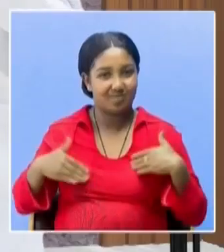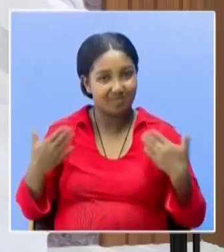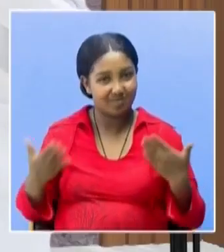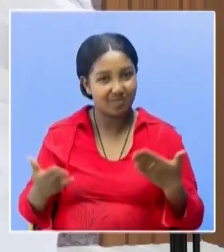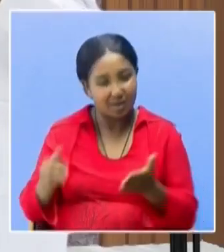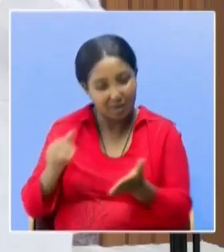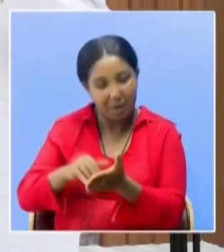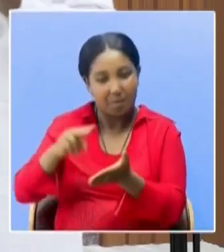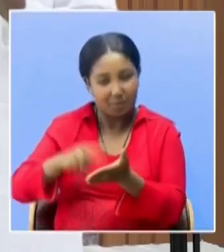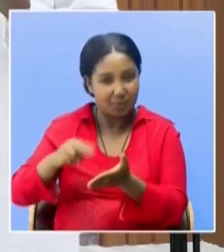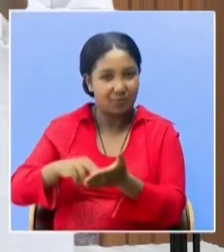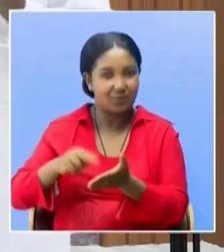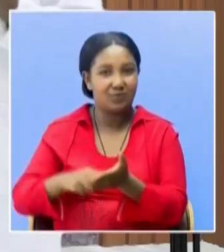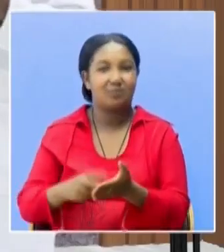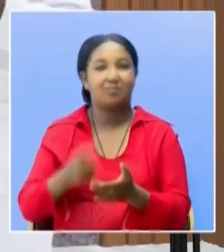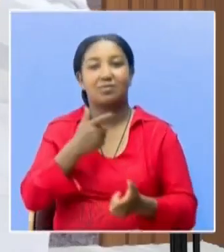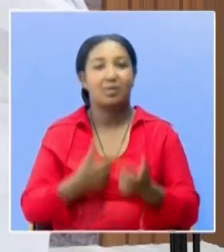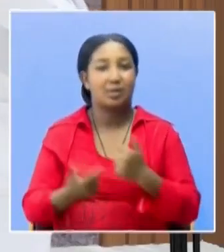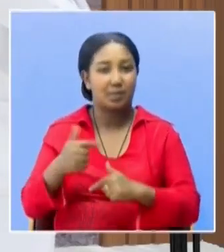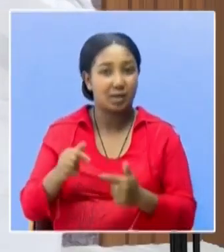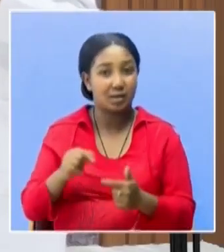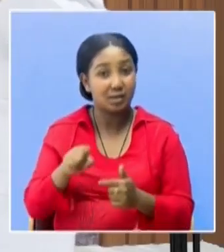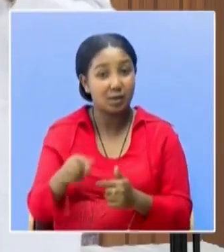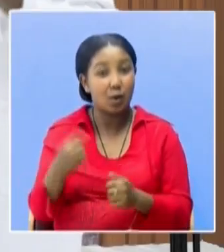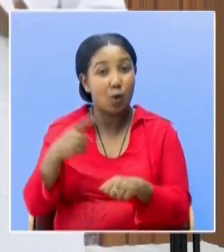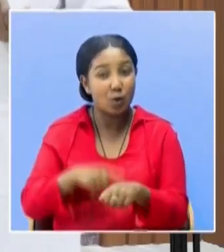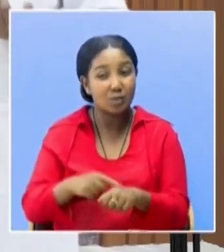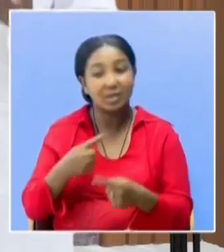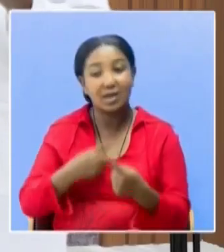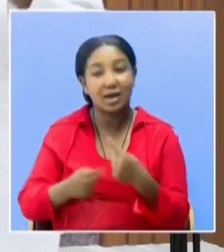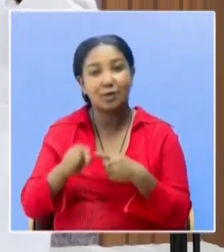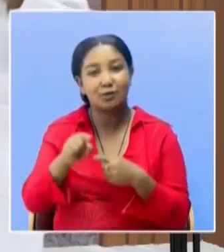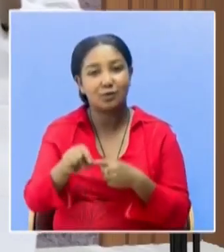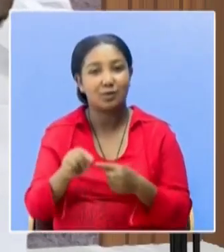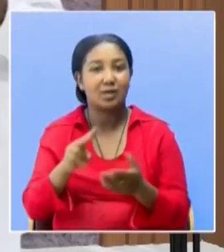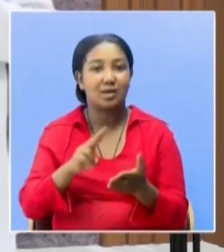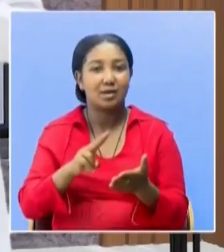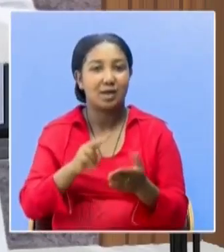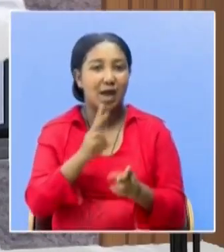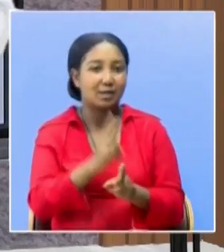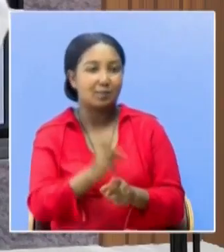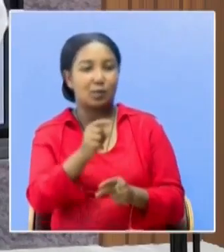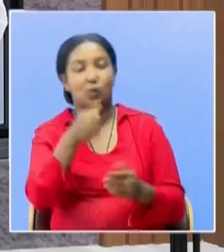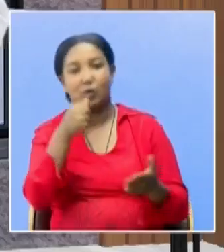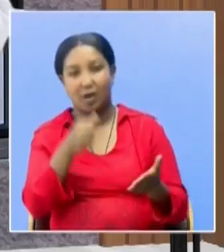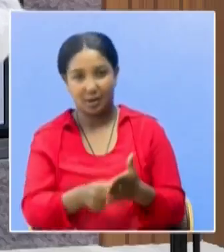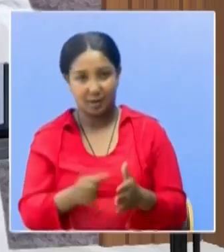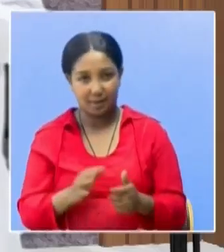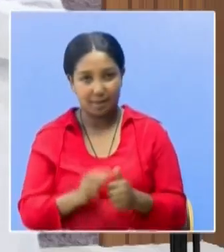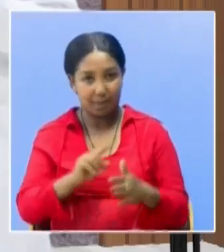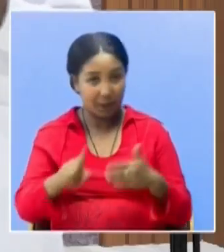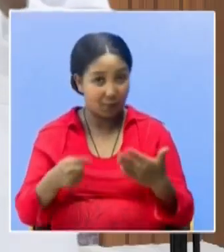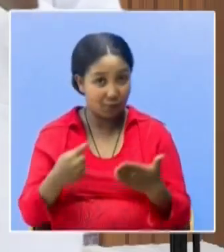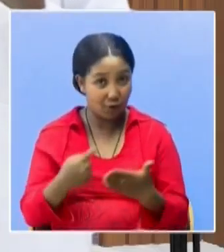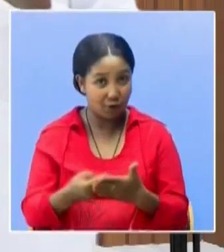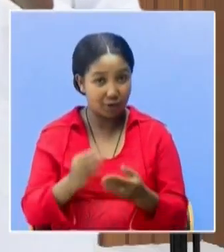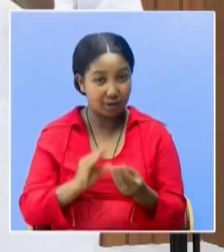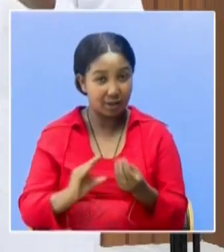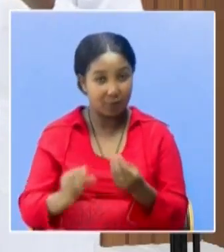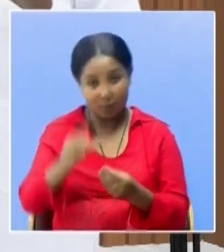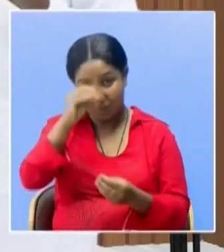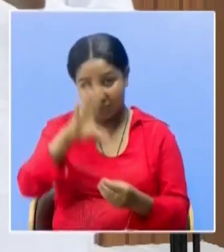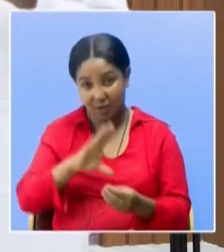what's going on there. So that he's always eager to expect you later. Therefore, in the case of